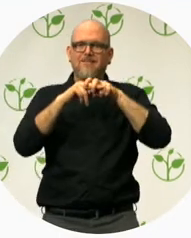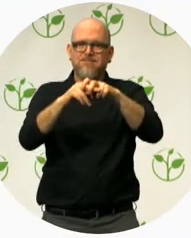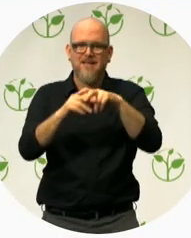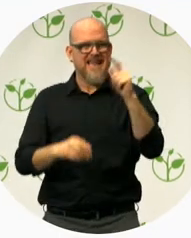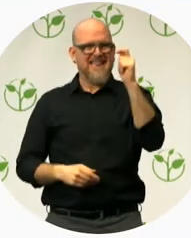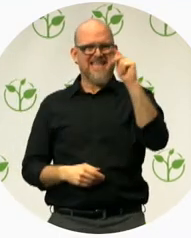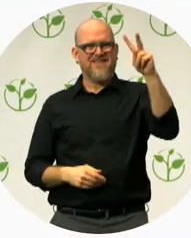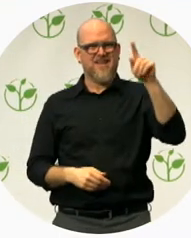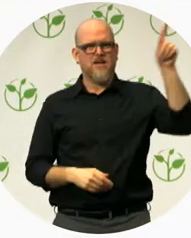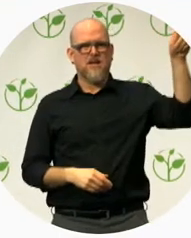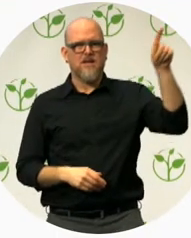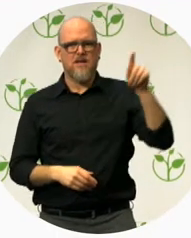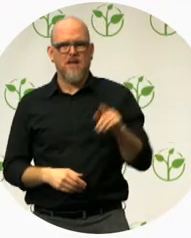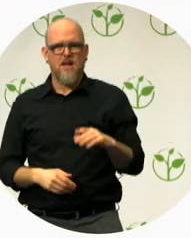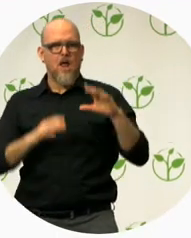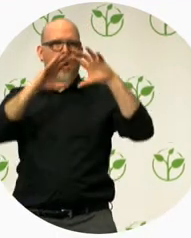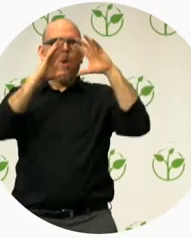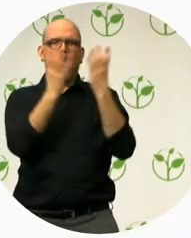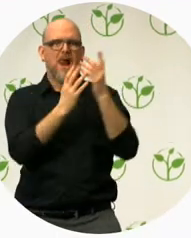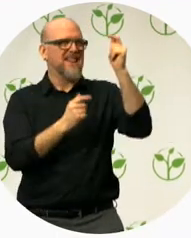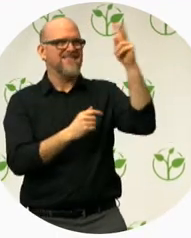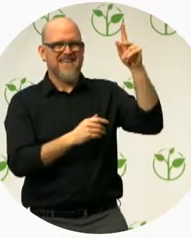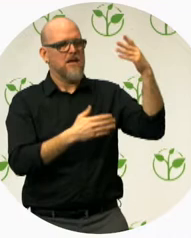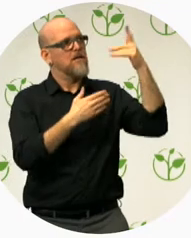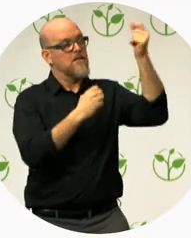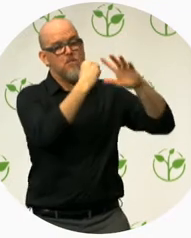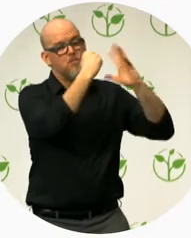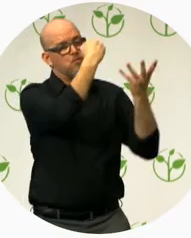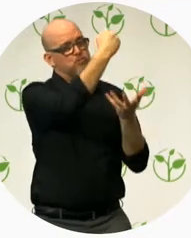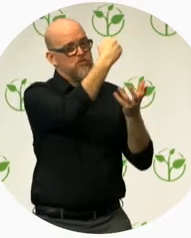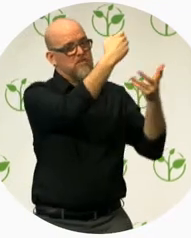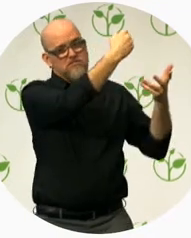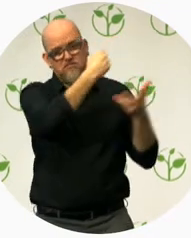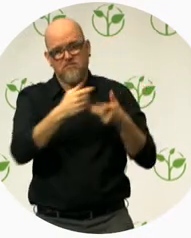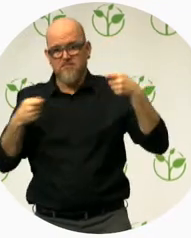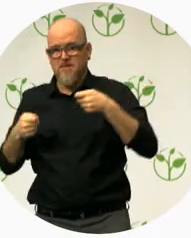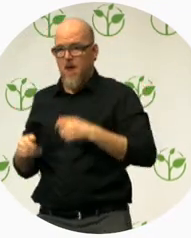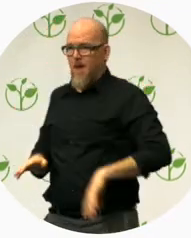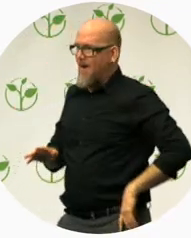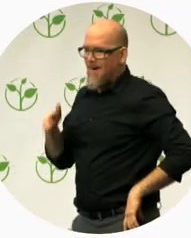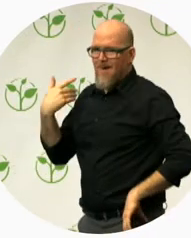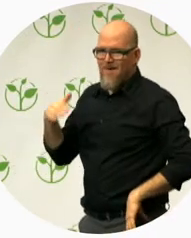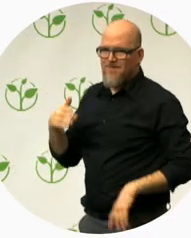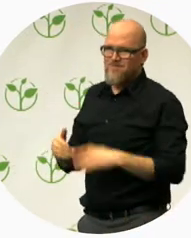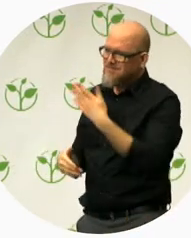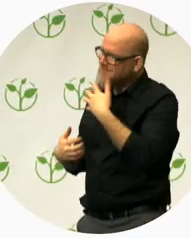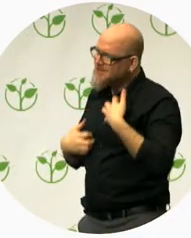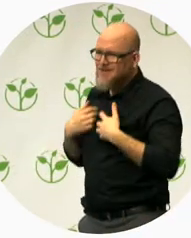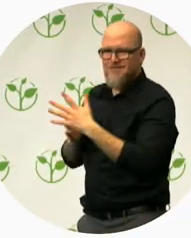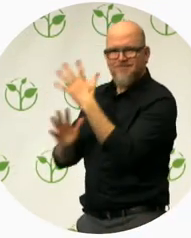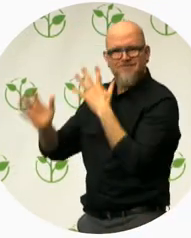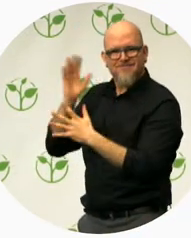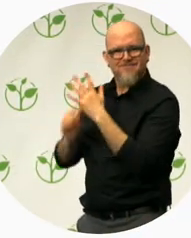you, Rodriguez. That's, I think, an amazing insight what might be possible, hopefully, in the not-so-far future. May I